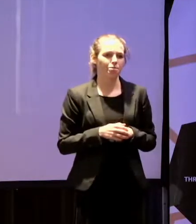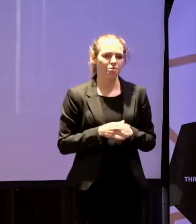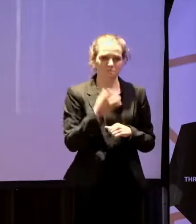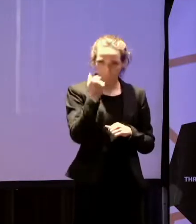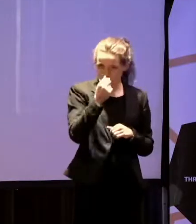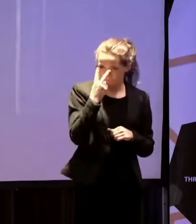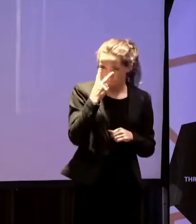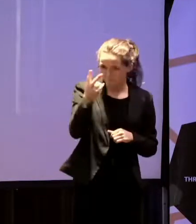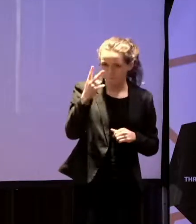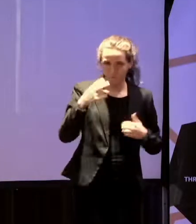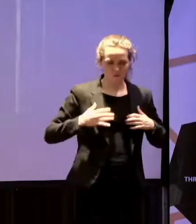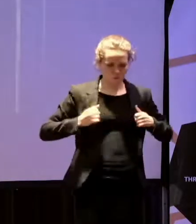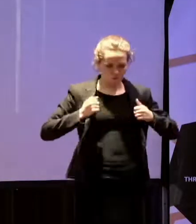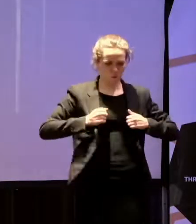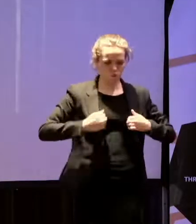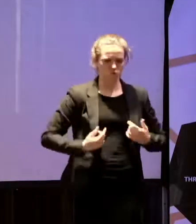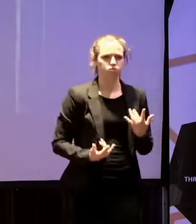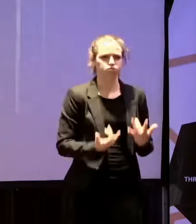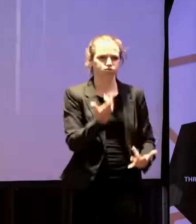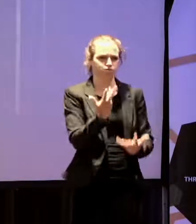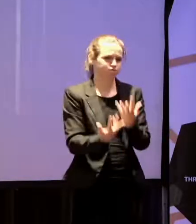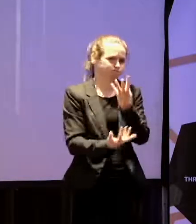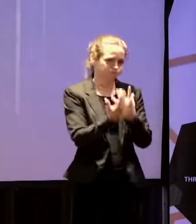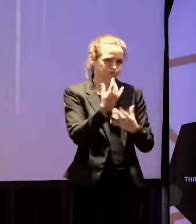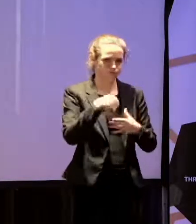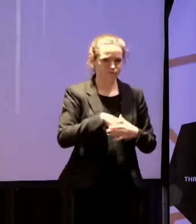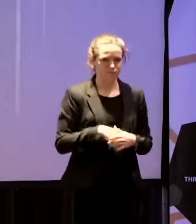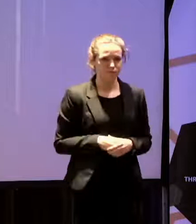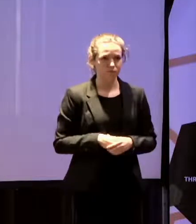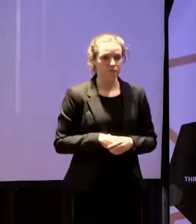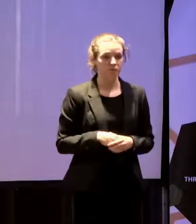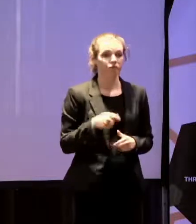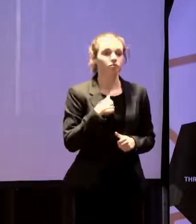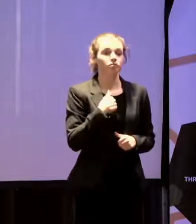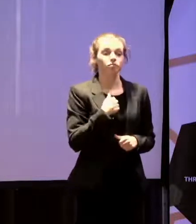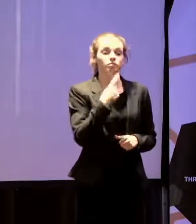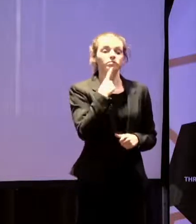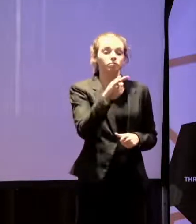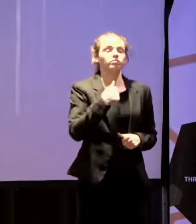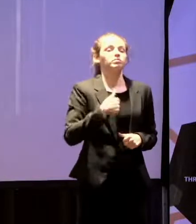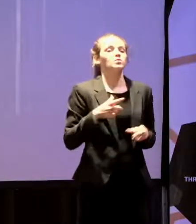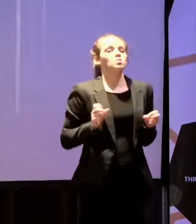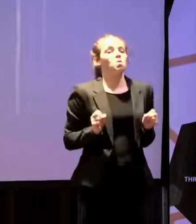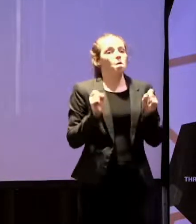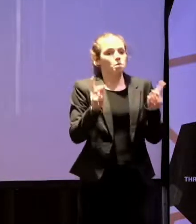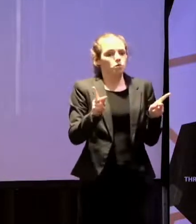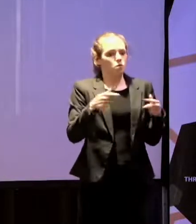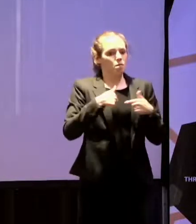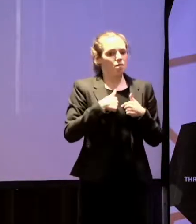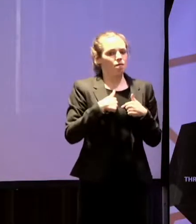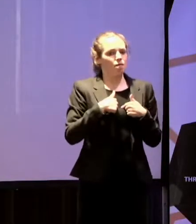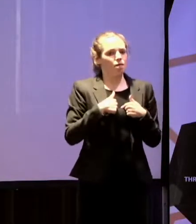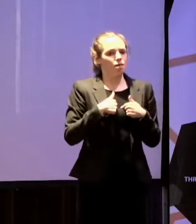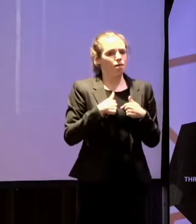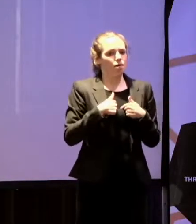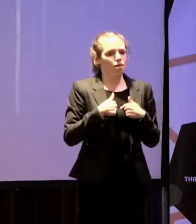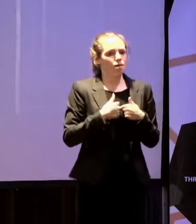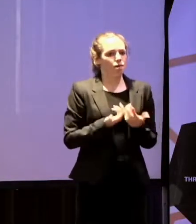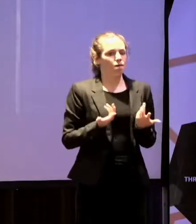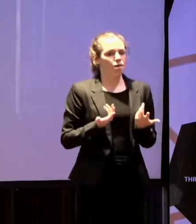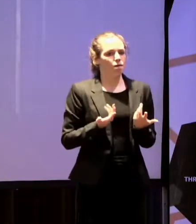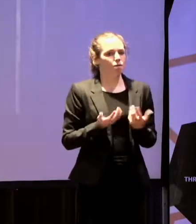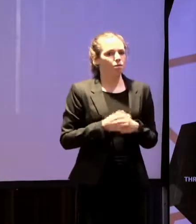Tantili. But I still said, and when I was given an opportunity, and I'm telling